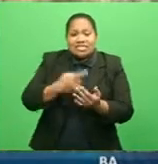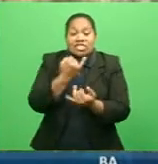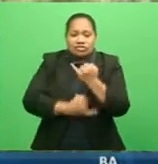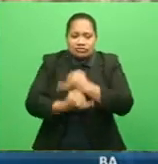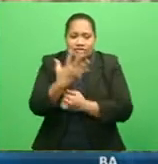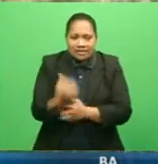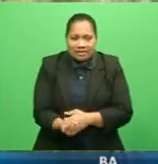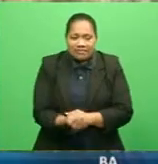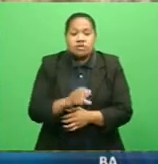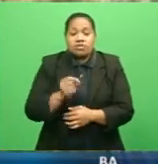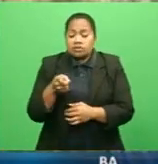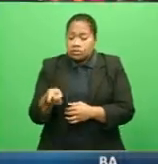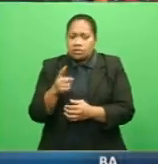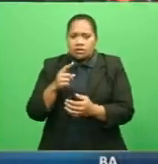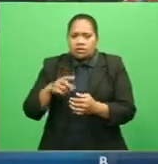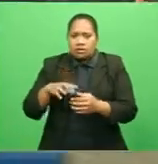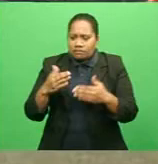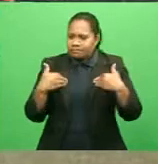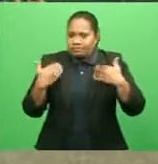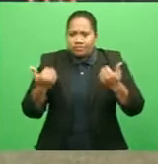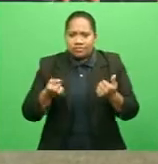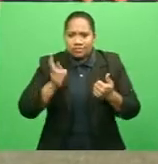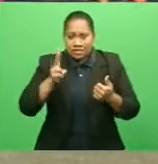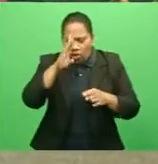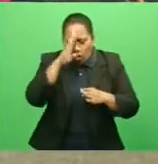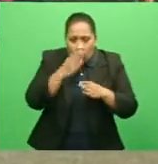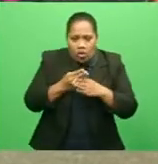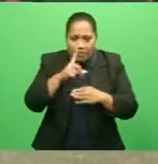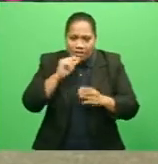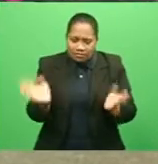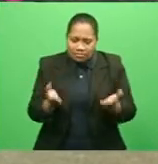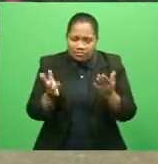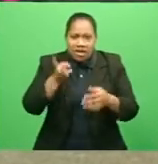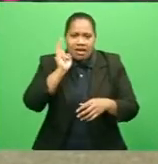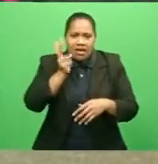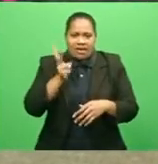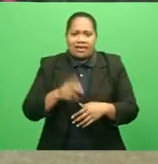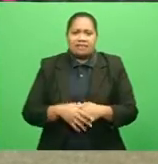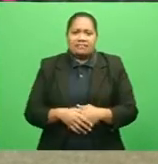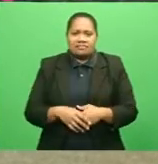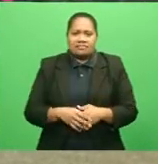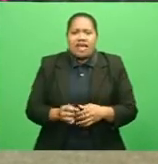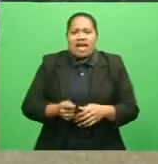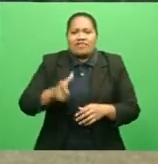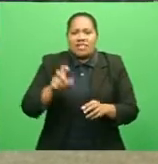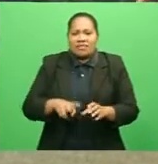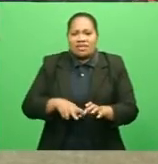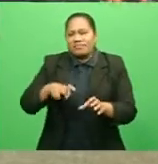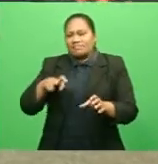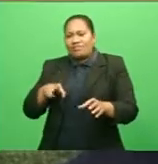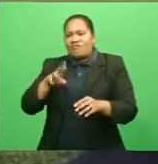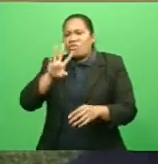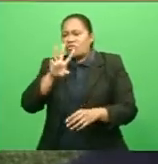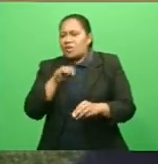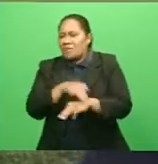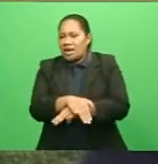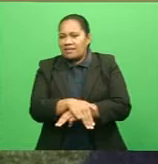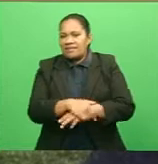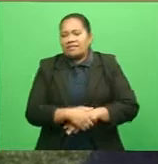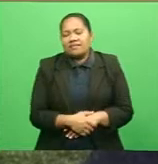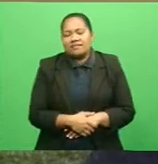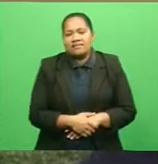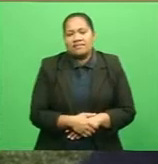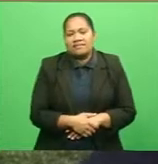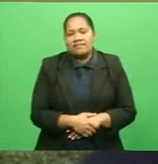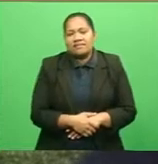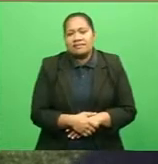during recovery and hopes he can play again after being sidelined for 3 months. If I'm given a